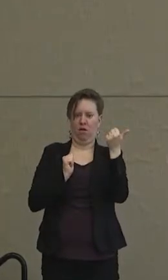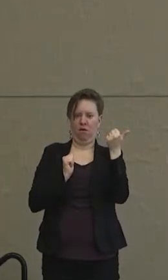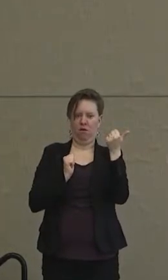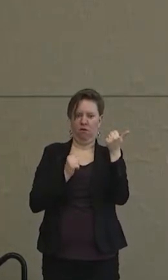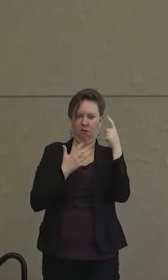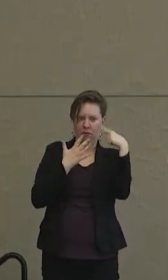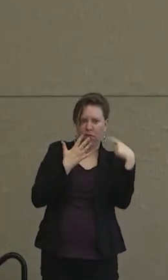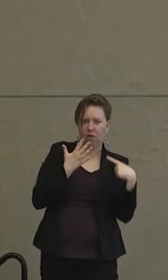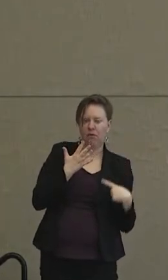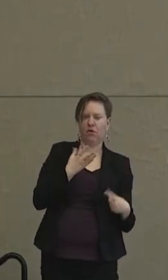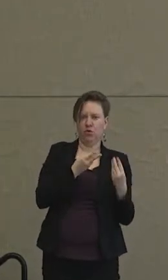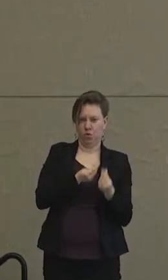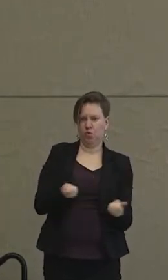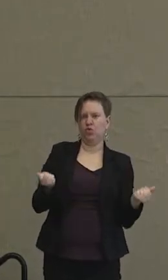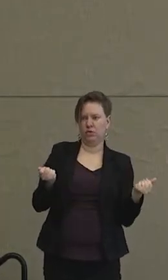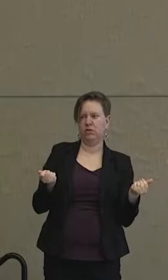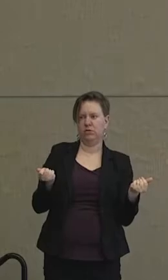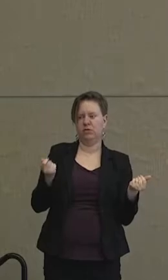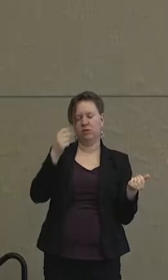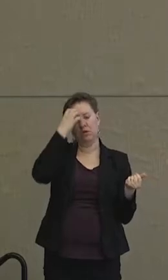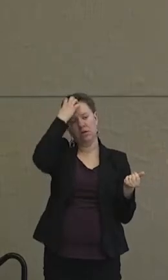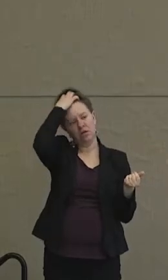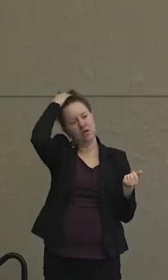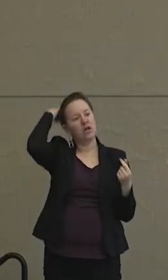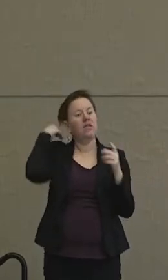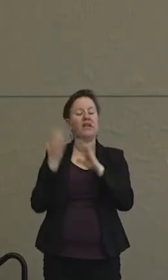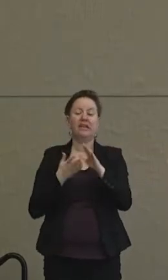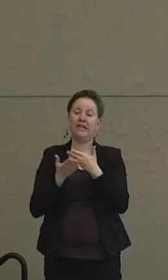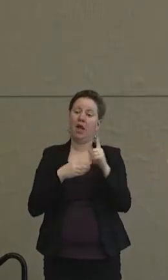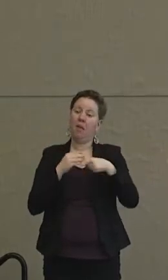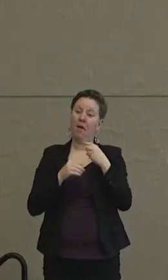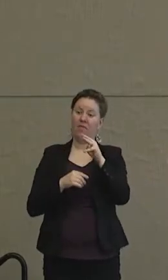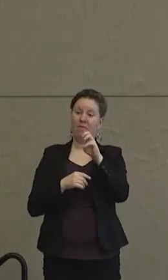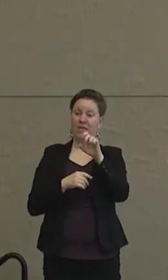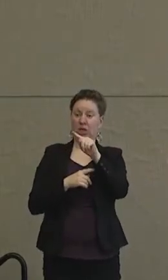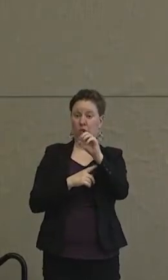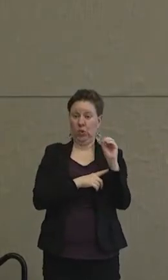with other solutions. The nice thing about the Me Too movement,